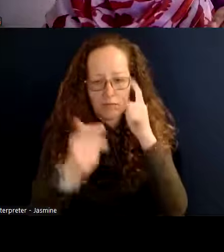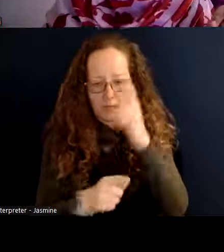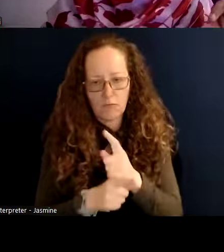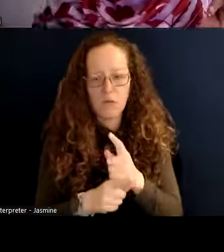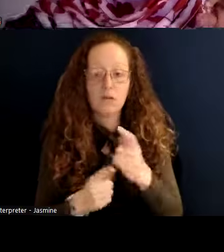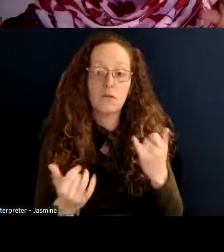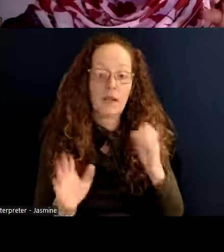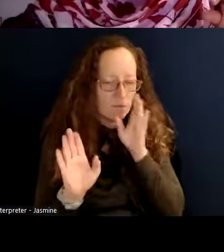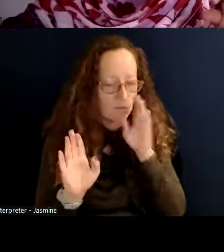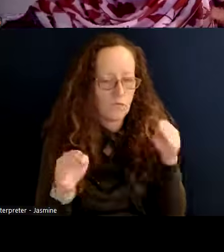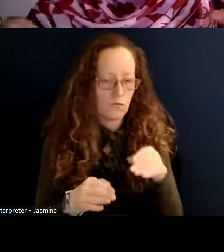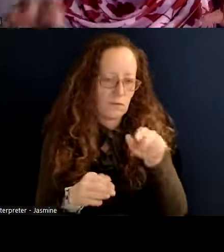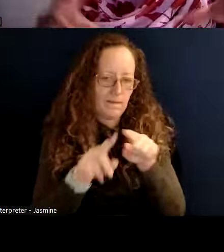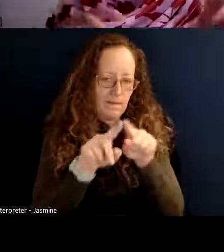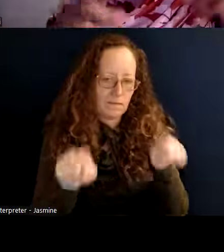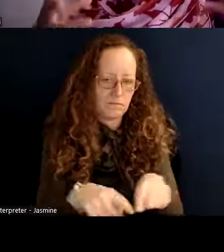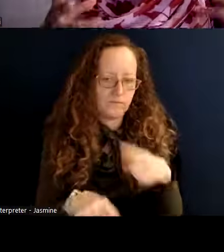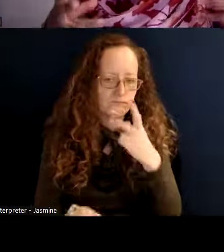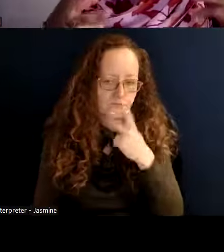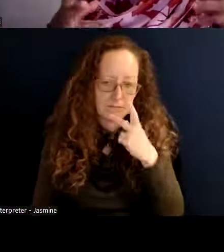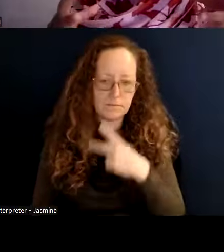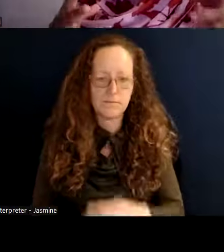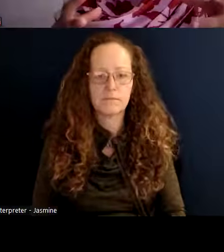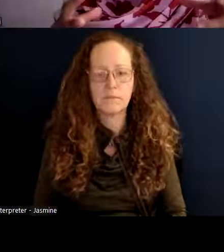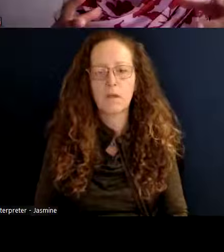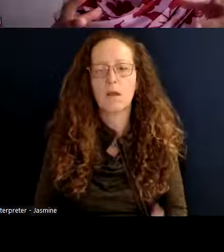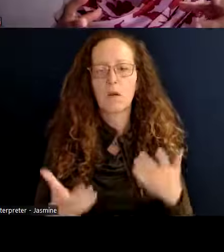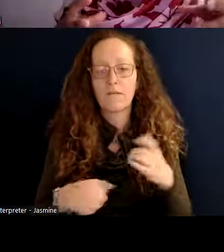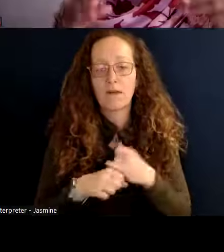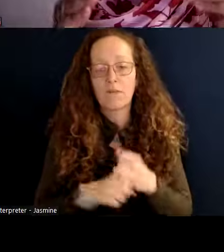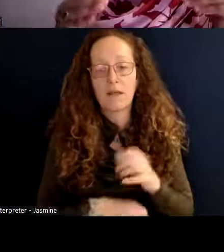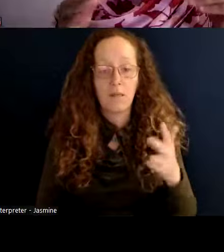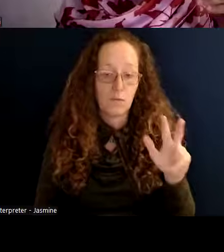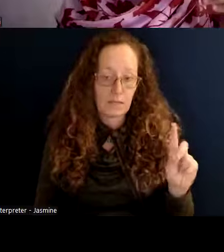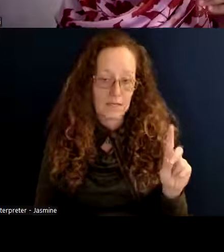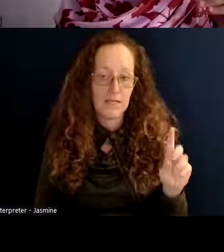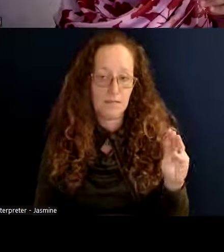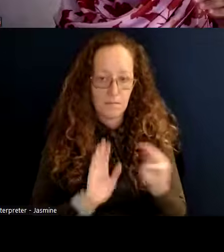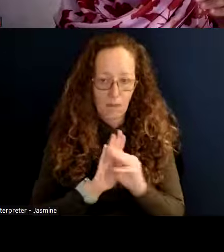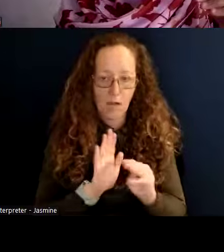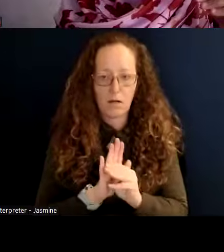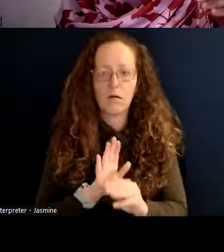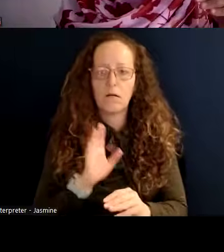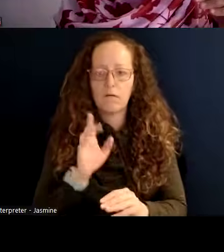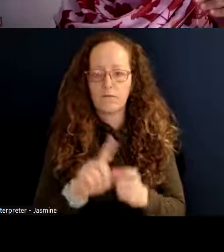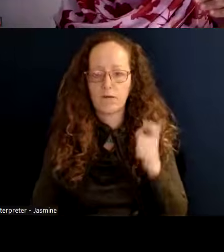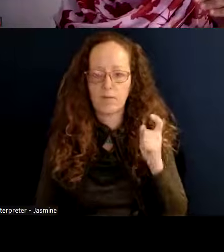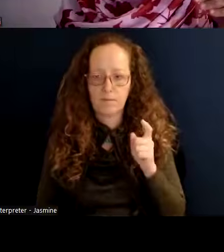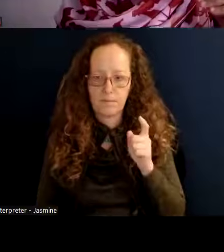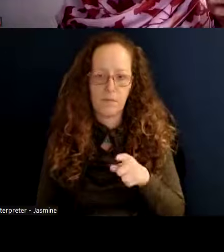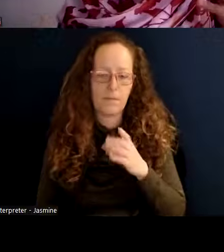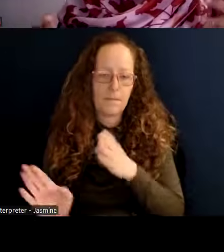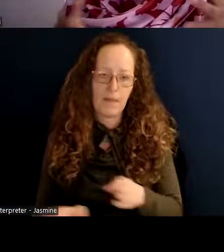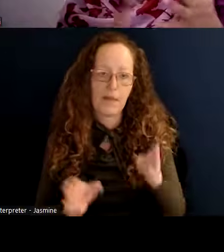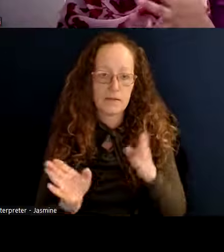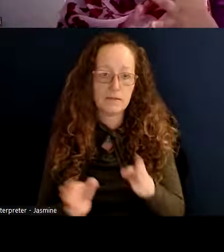right here. So what we did is we've created these 3D models, right? And this is based on these plans,